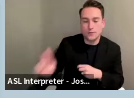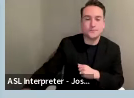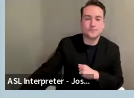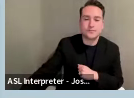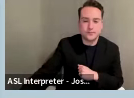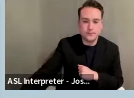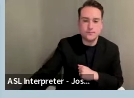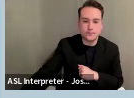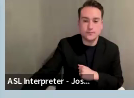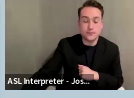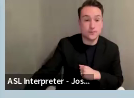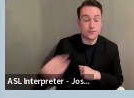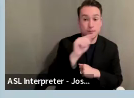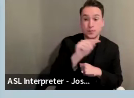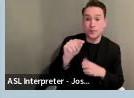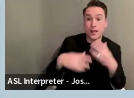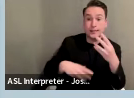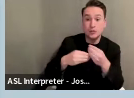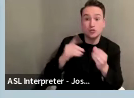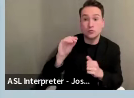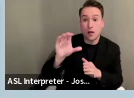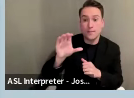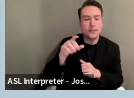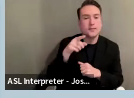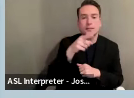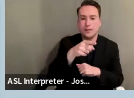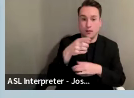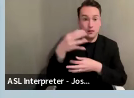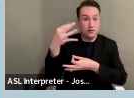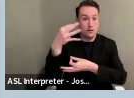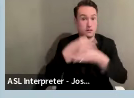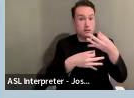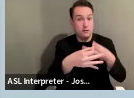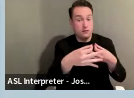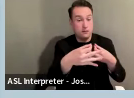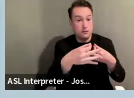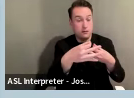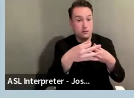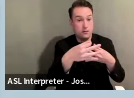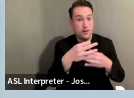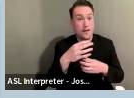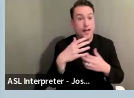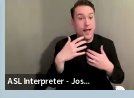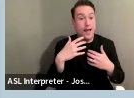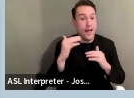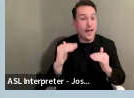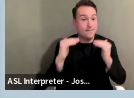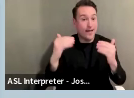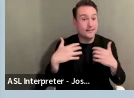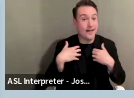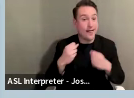caveat here is these 2 additional documents do not take the place of a well-drafted advanced healthcare directive.